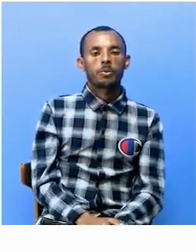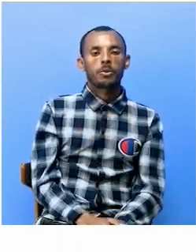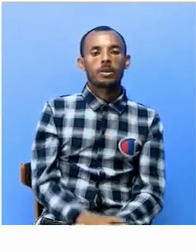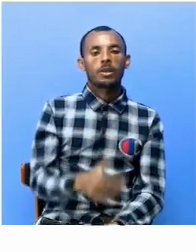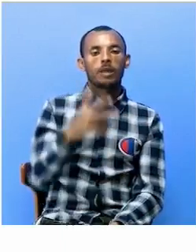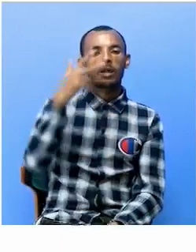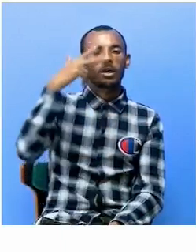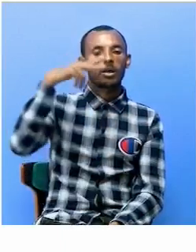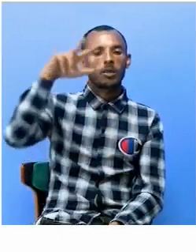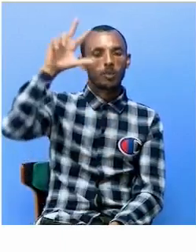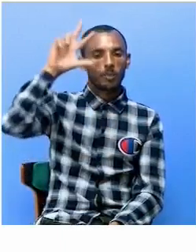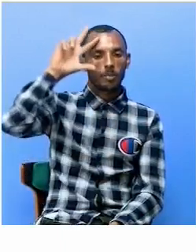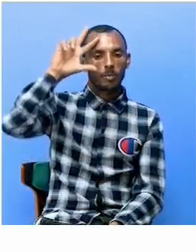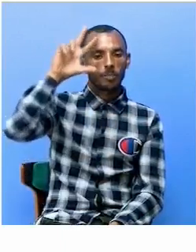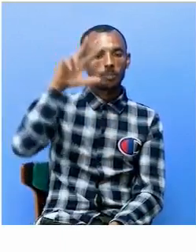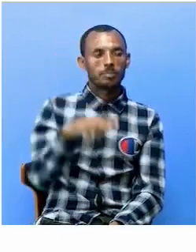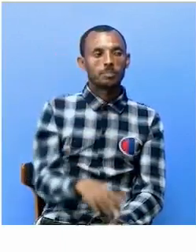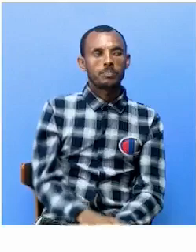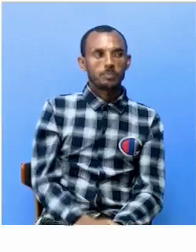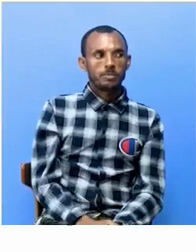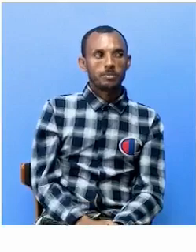a cube.